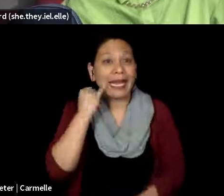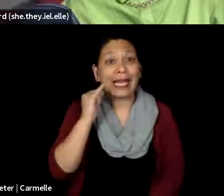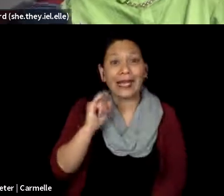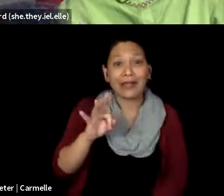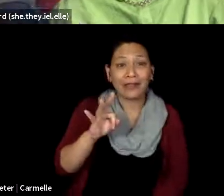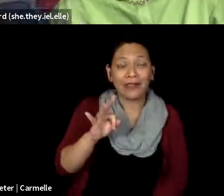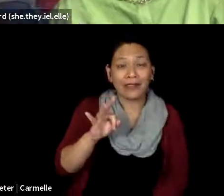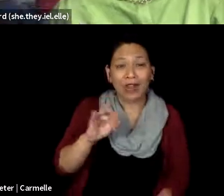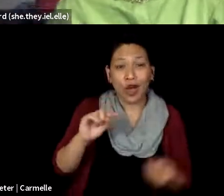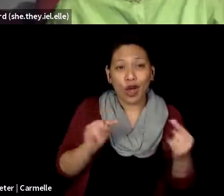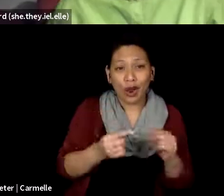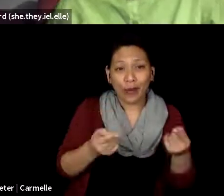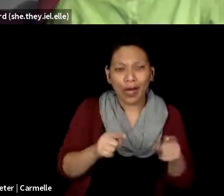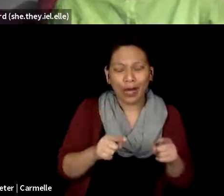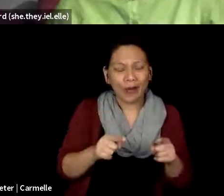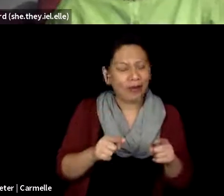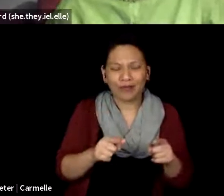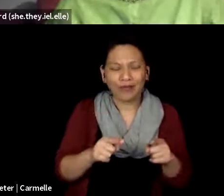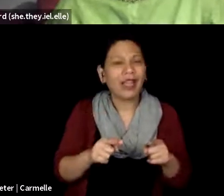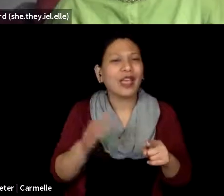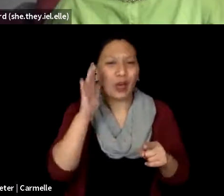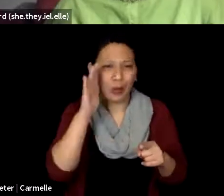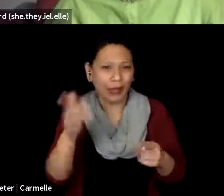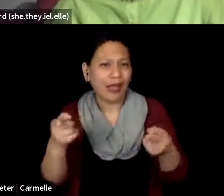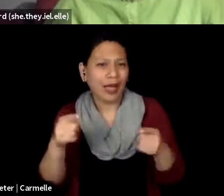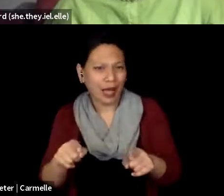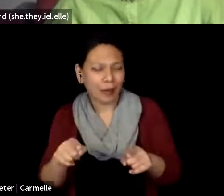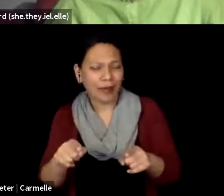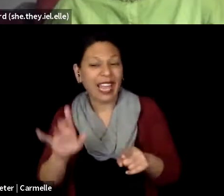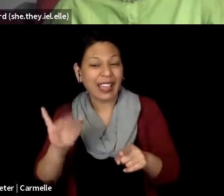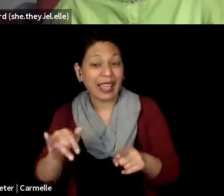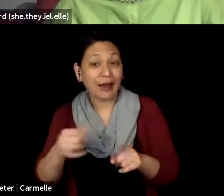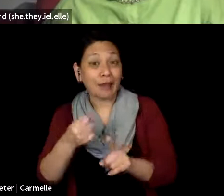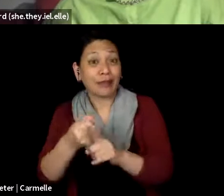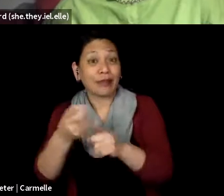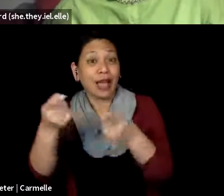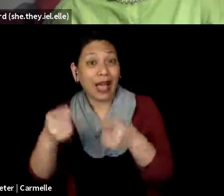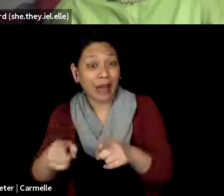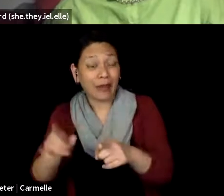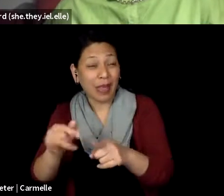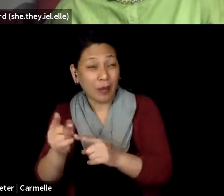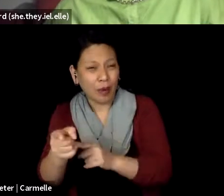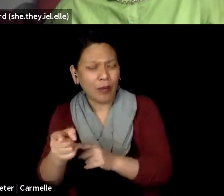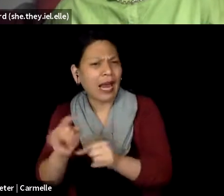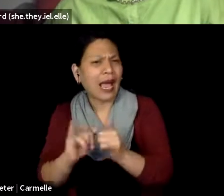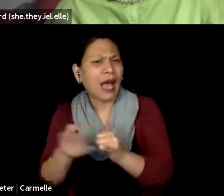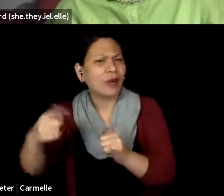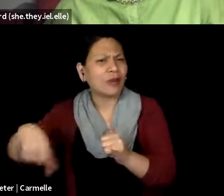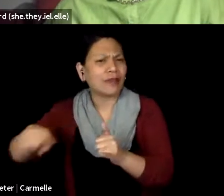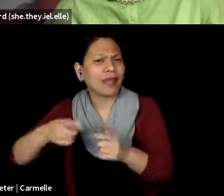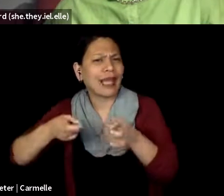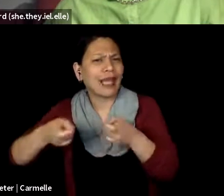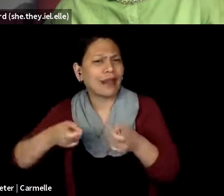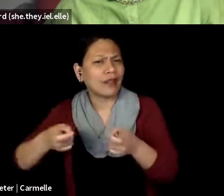when it's going to happen. And it's a matter of how that harm gets handled. And like, how